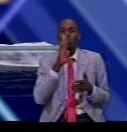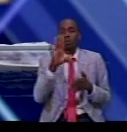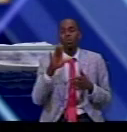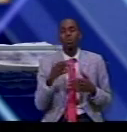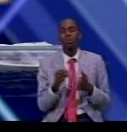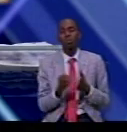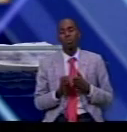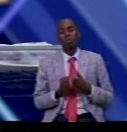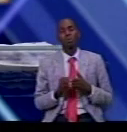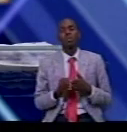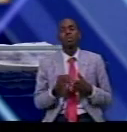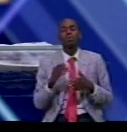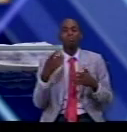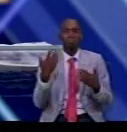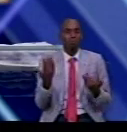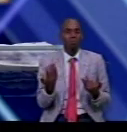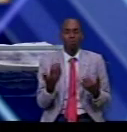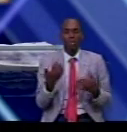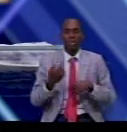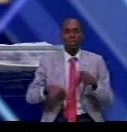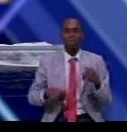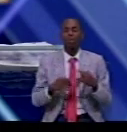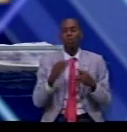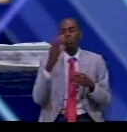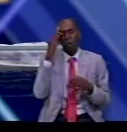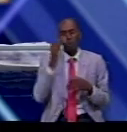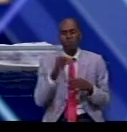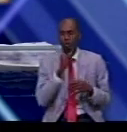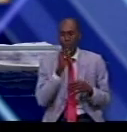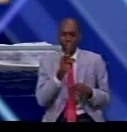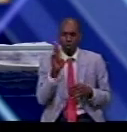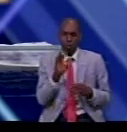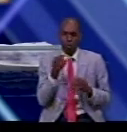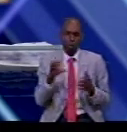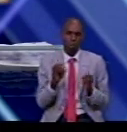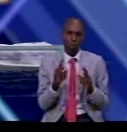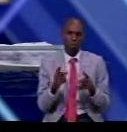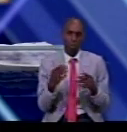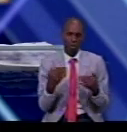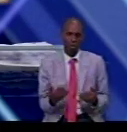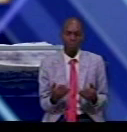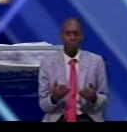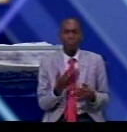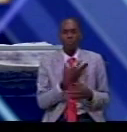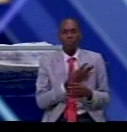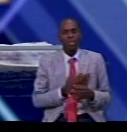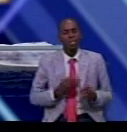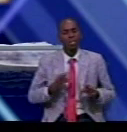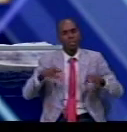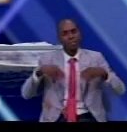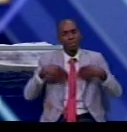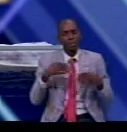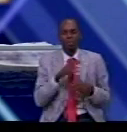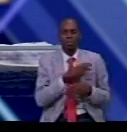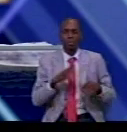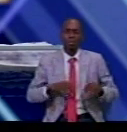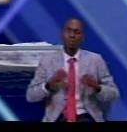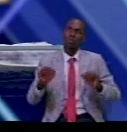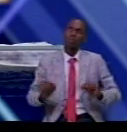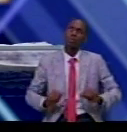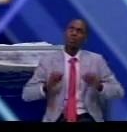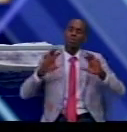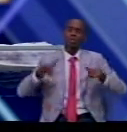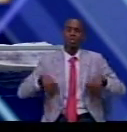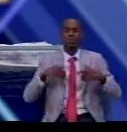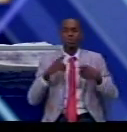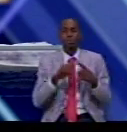has made and is pleading with you, calling on you and say, amend your ways, surrender your life to Christ, because